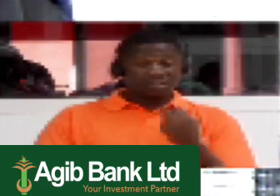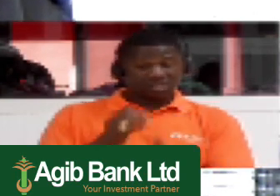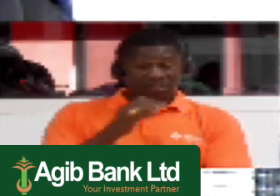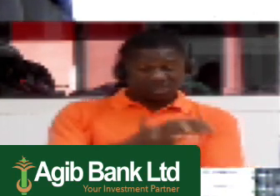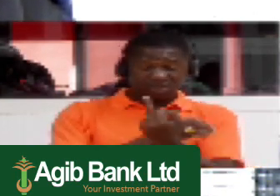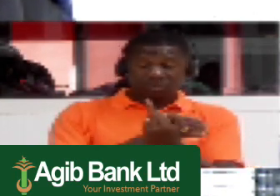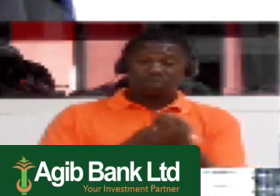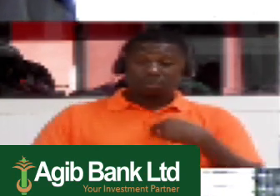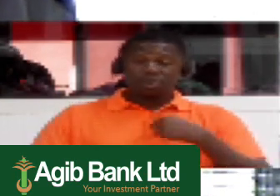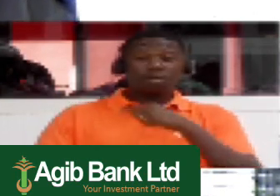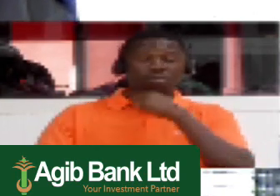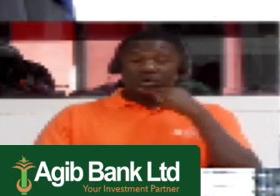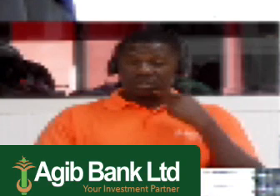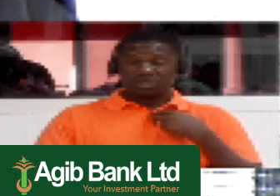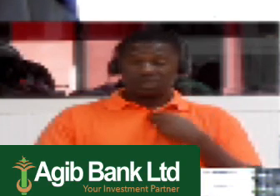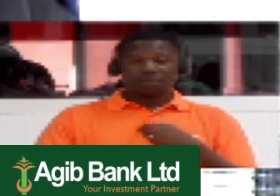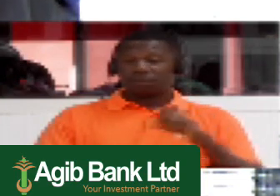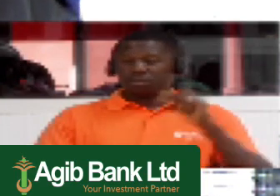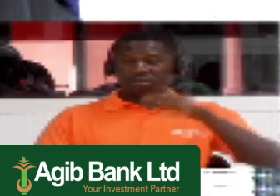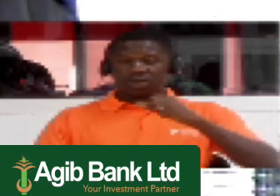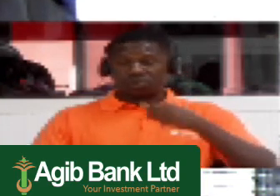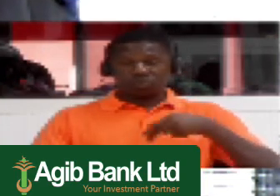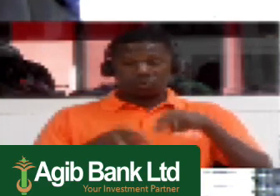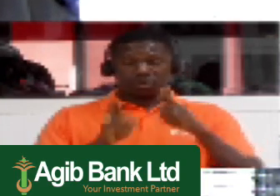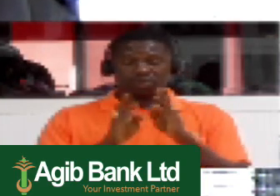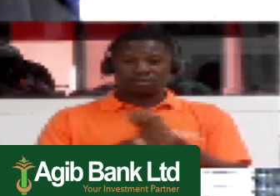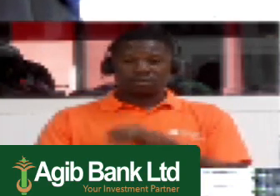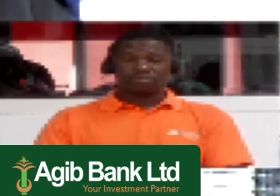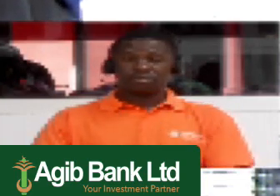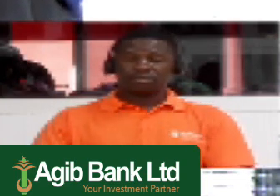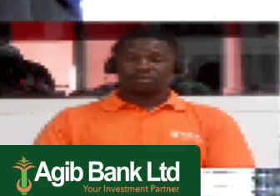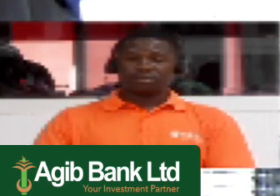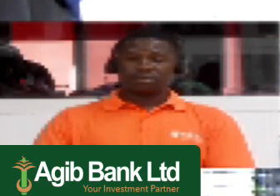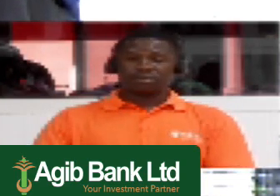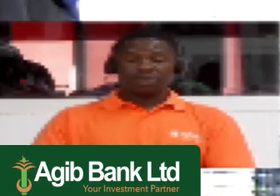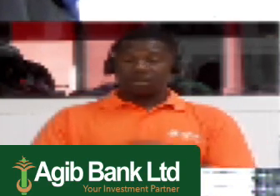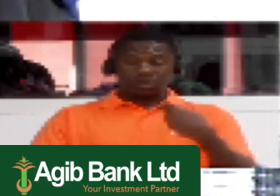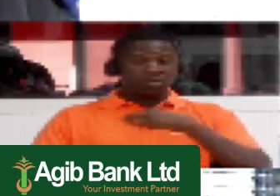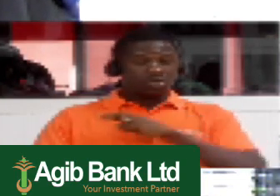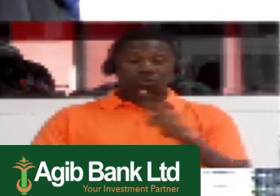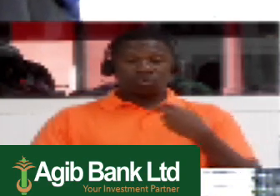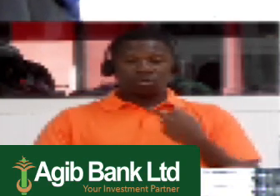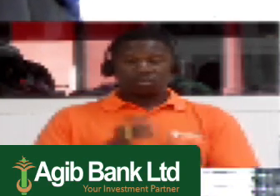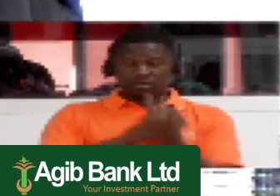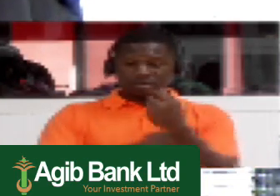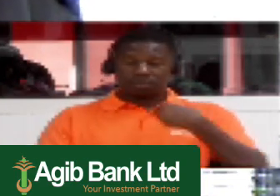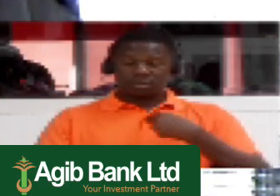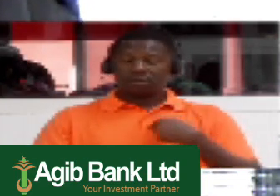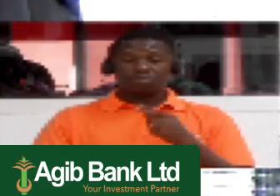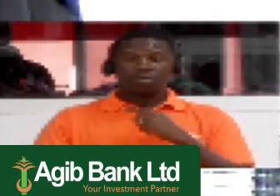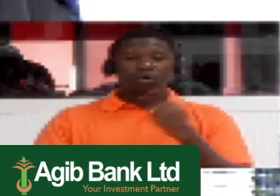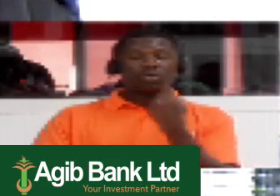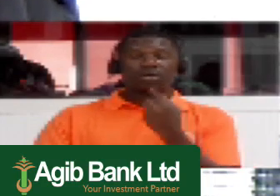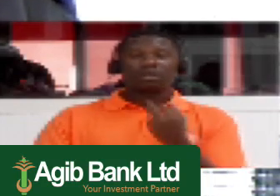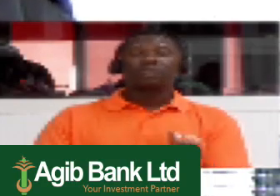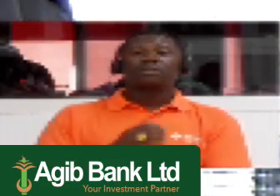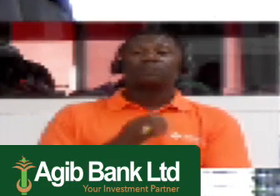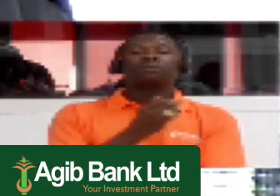my mother in a foul way. Ako amante bana I bama nendiro leke. Well, he just made a